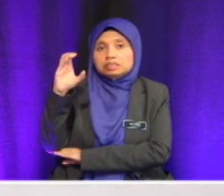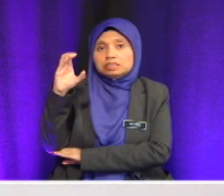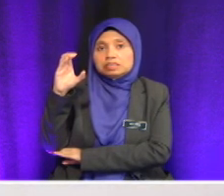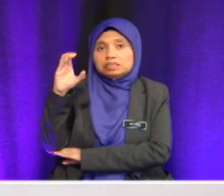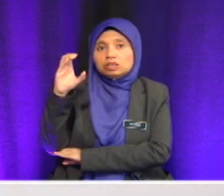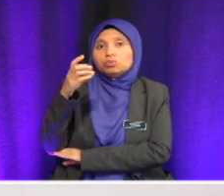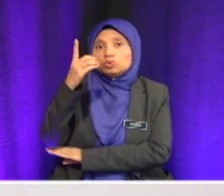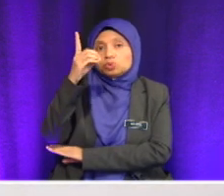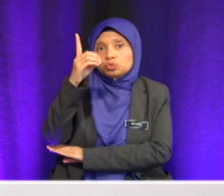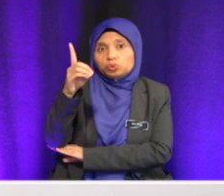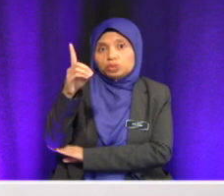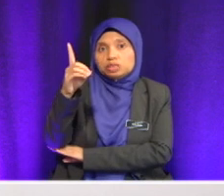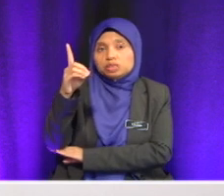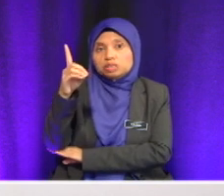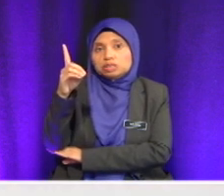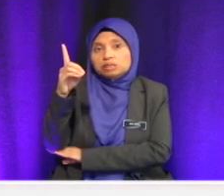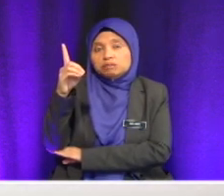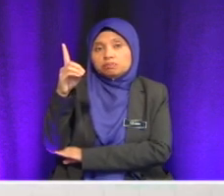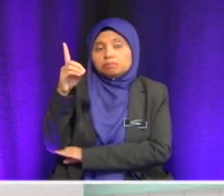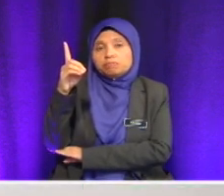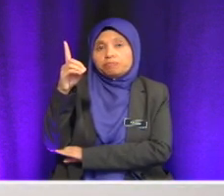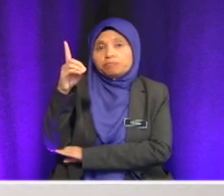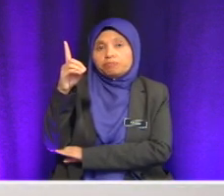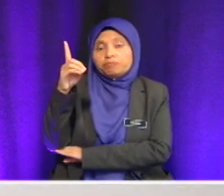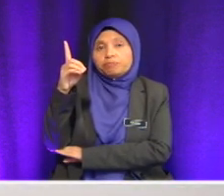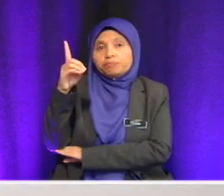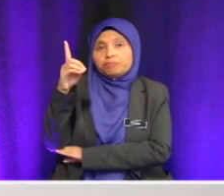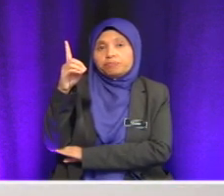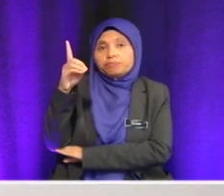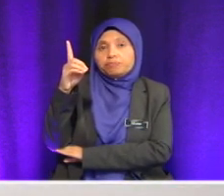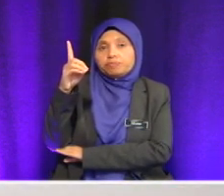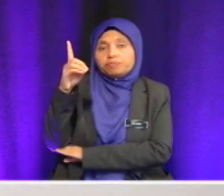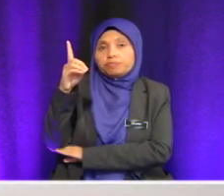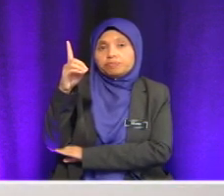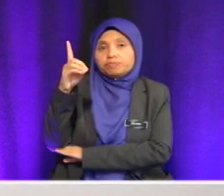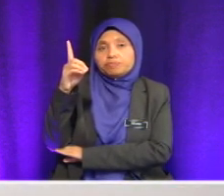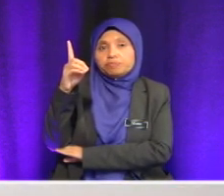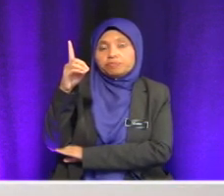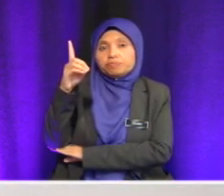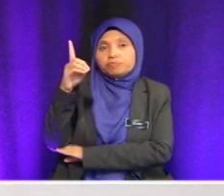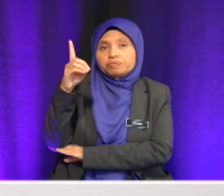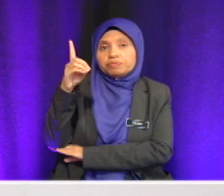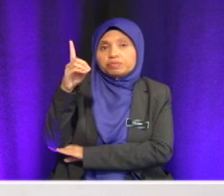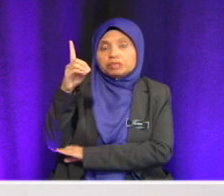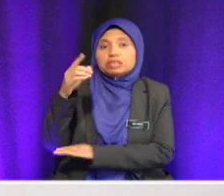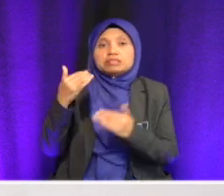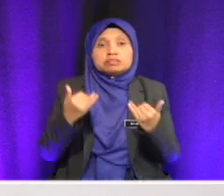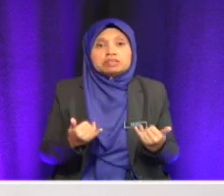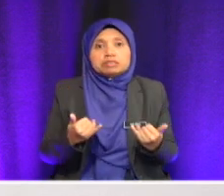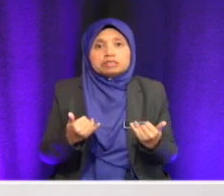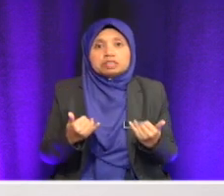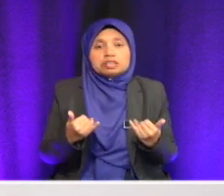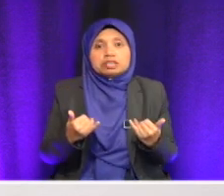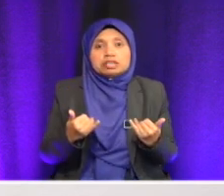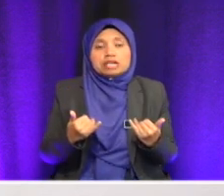to a dolphin, they are going to put up a letter D. Show me your D. Where is the D? Yes, Okay. thank you, everyone. All right, so should we start with our